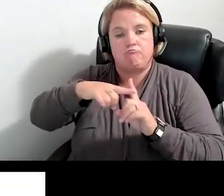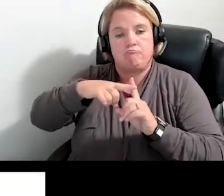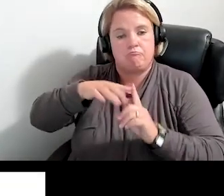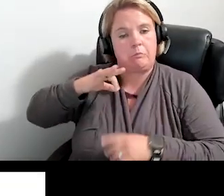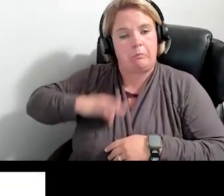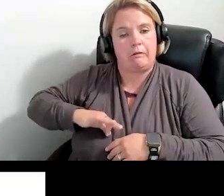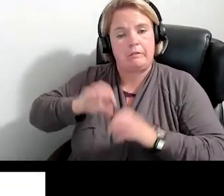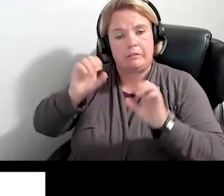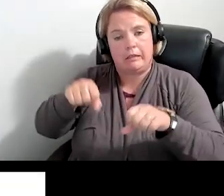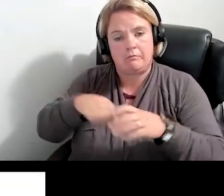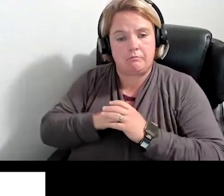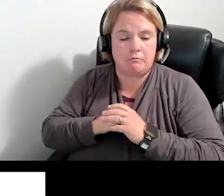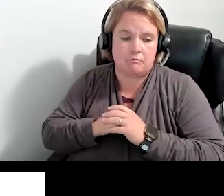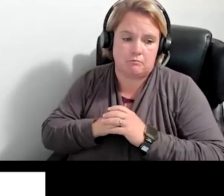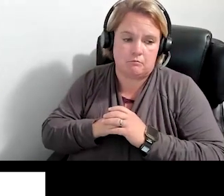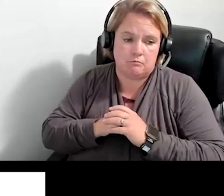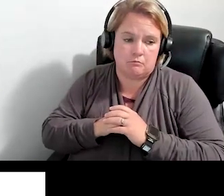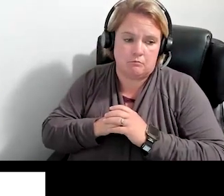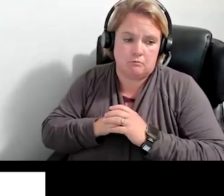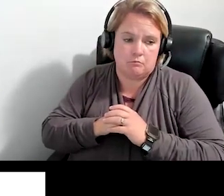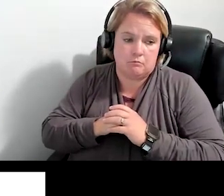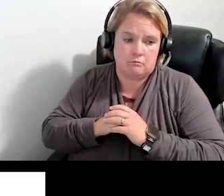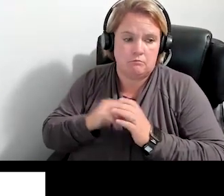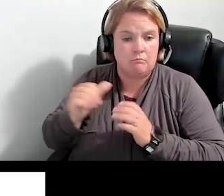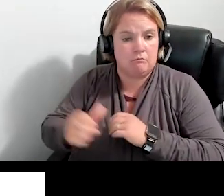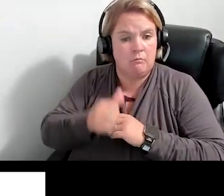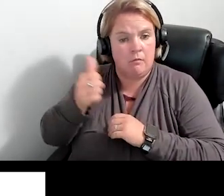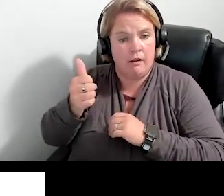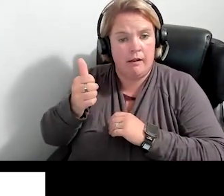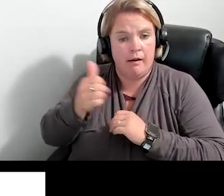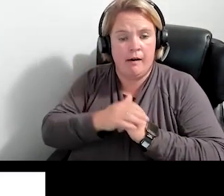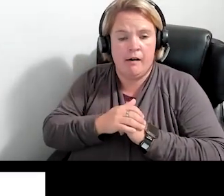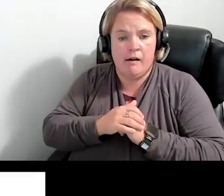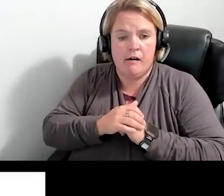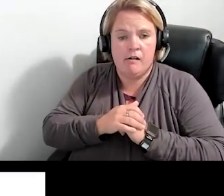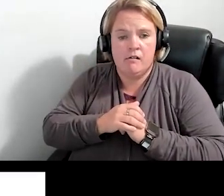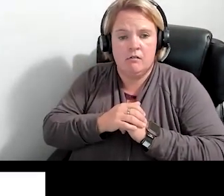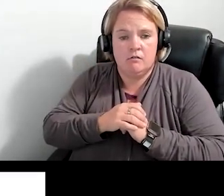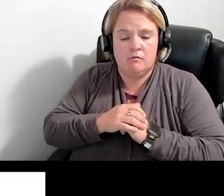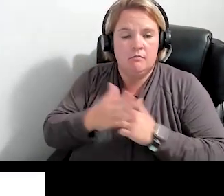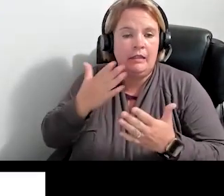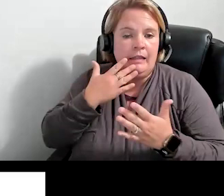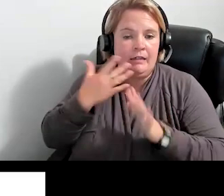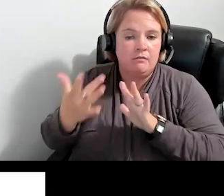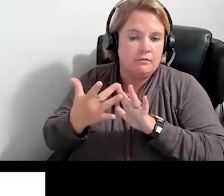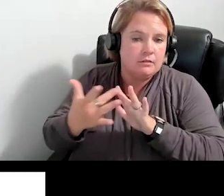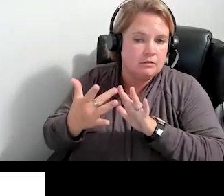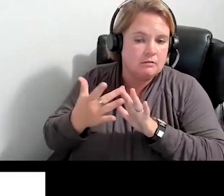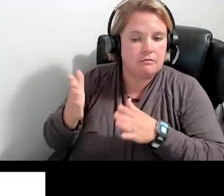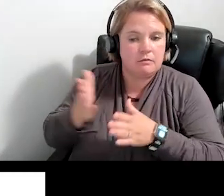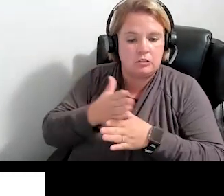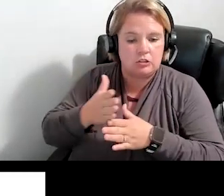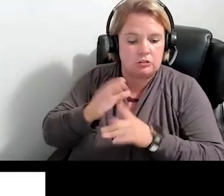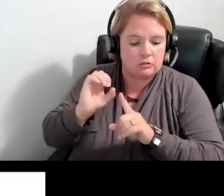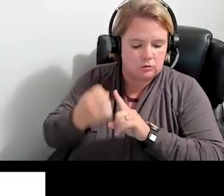benefits. And this was another one. Thank you for reaching out and sharing your situation with